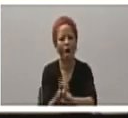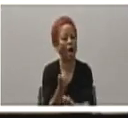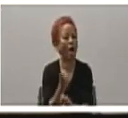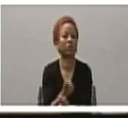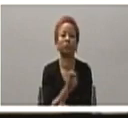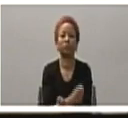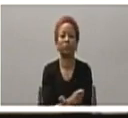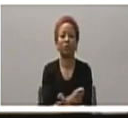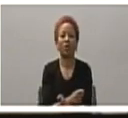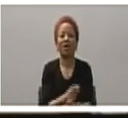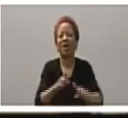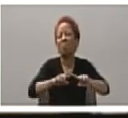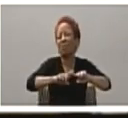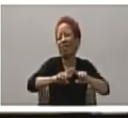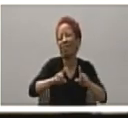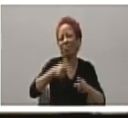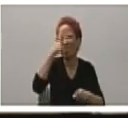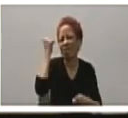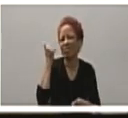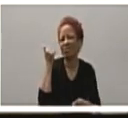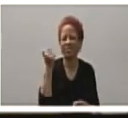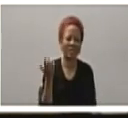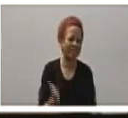reasons not to remain.